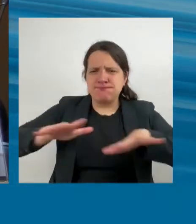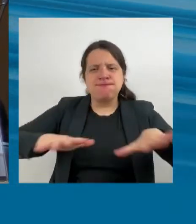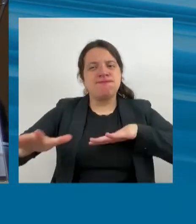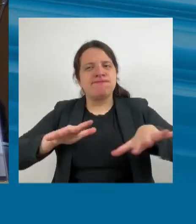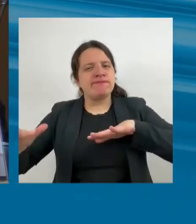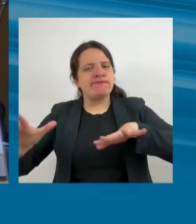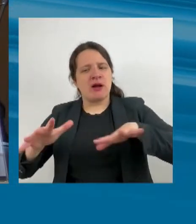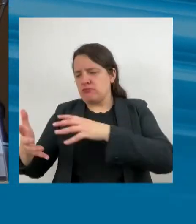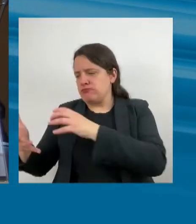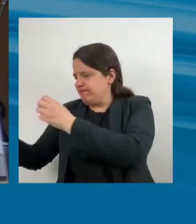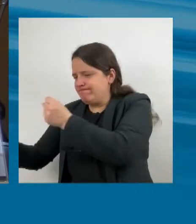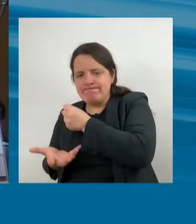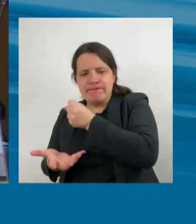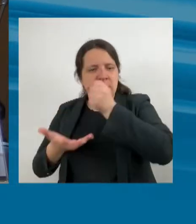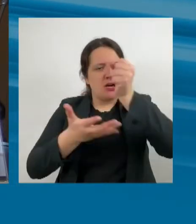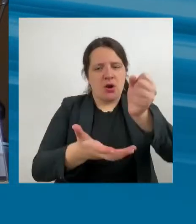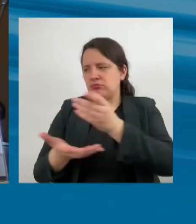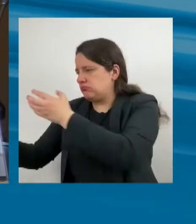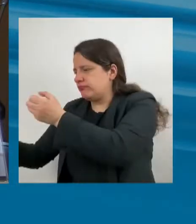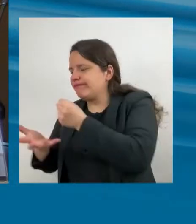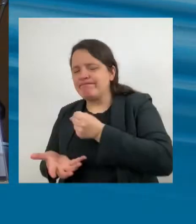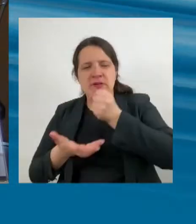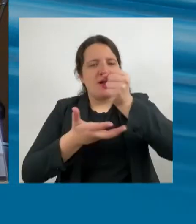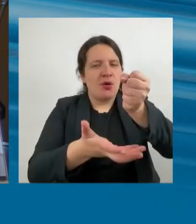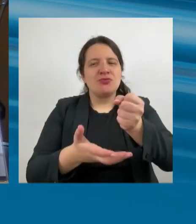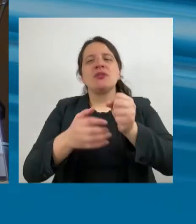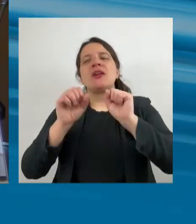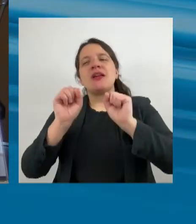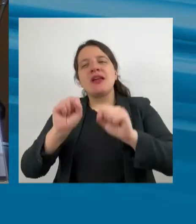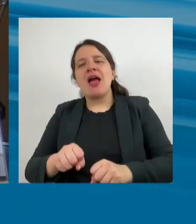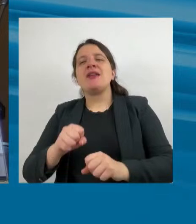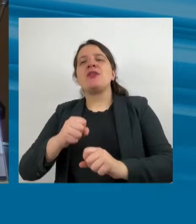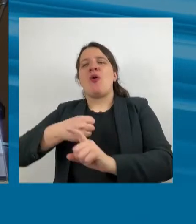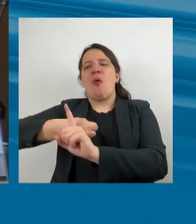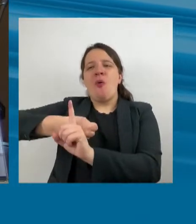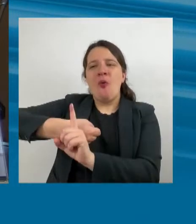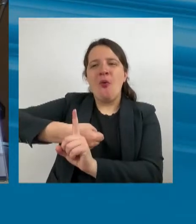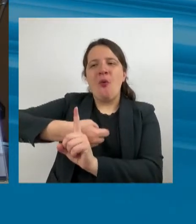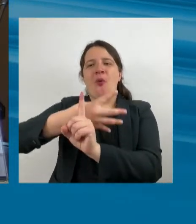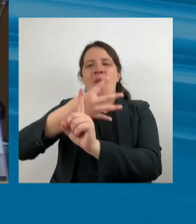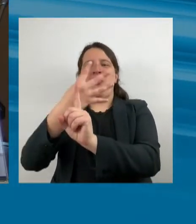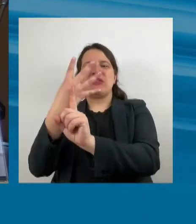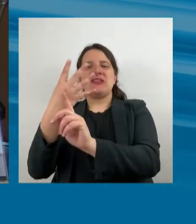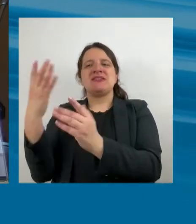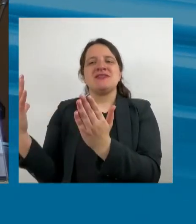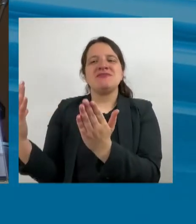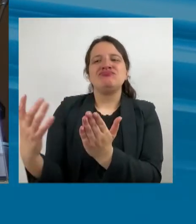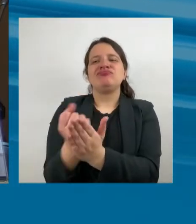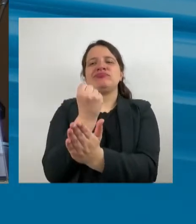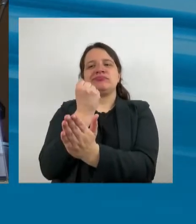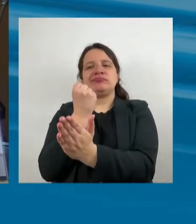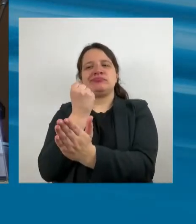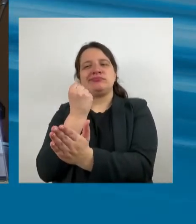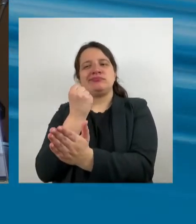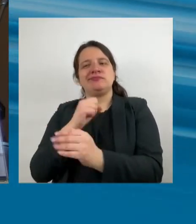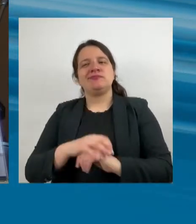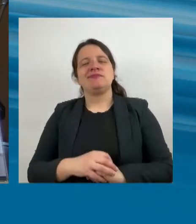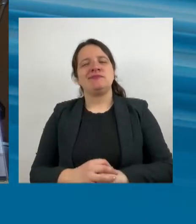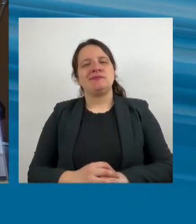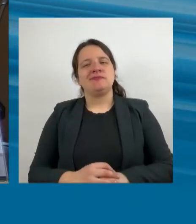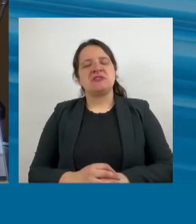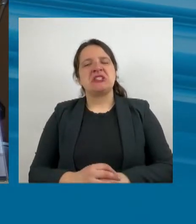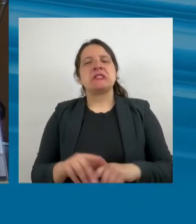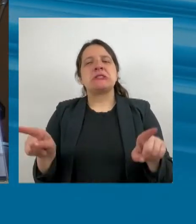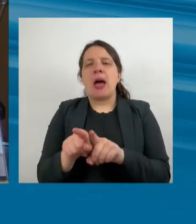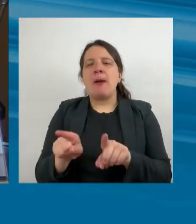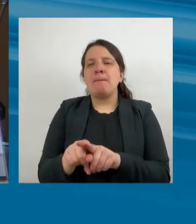In order to achieve our objectives, we must do more to fight and curb the leaks from tax evasion and illicit financial flows.